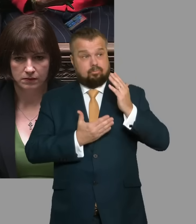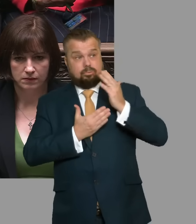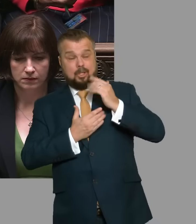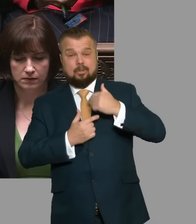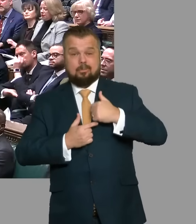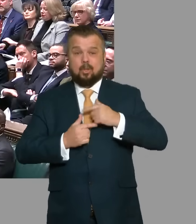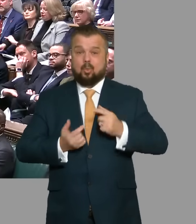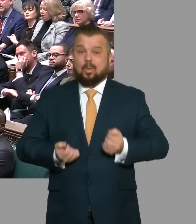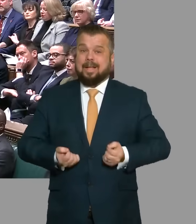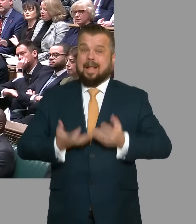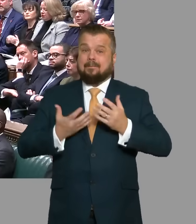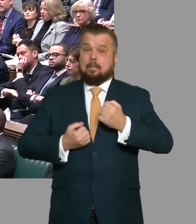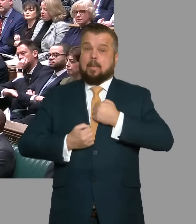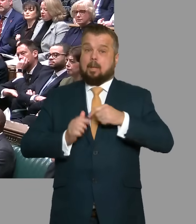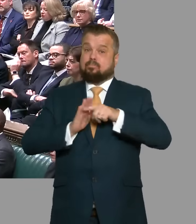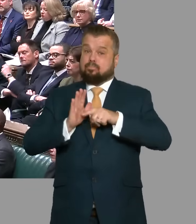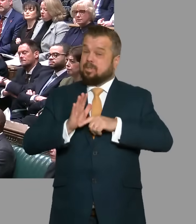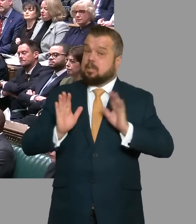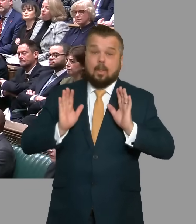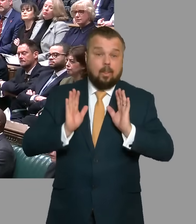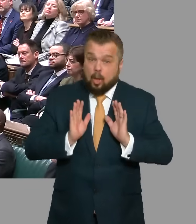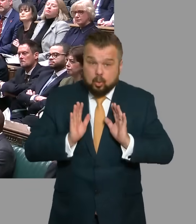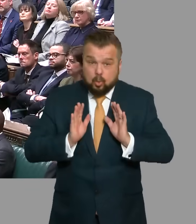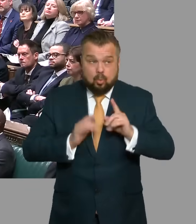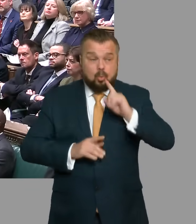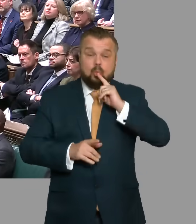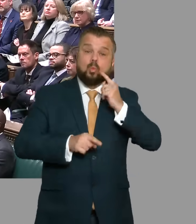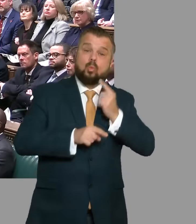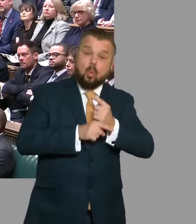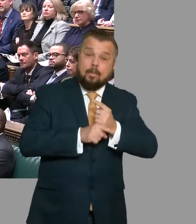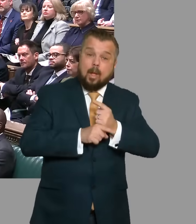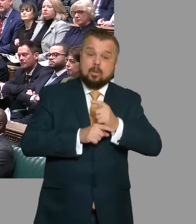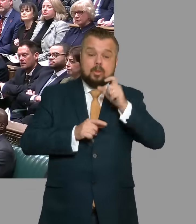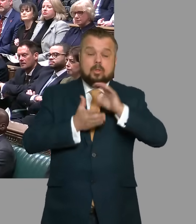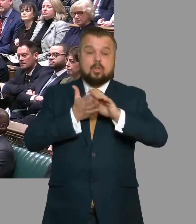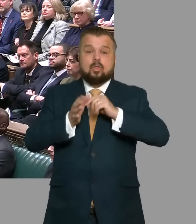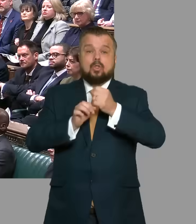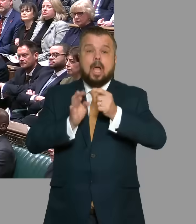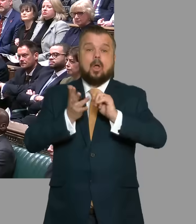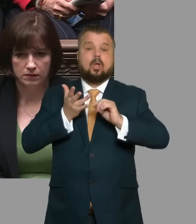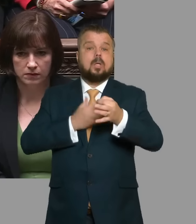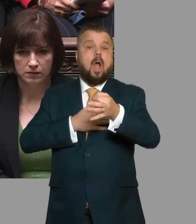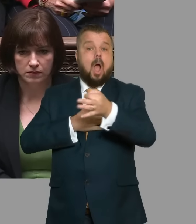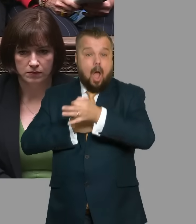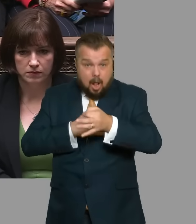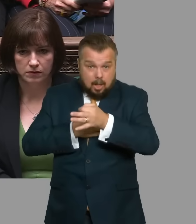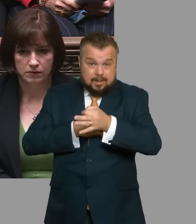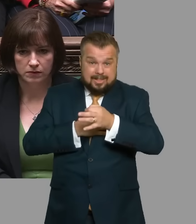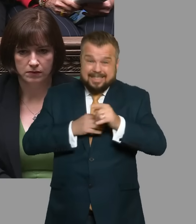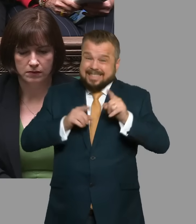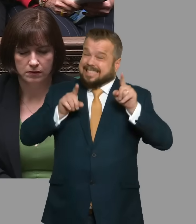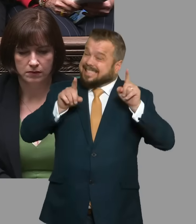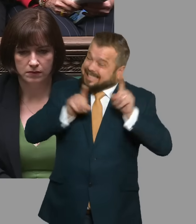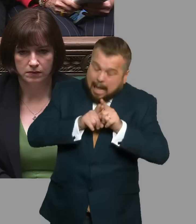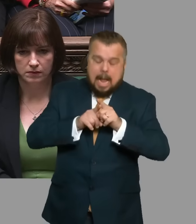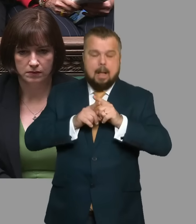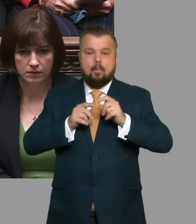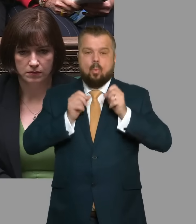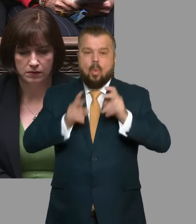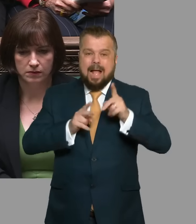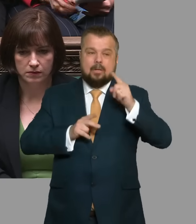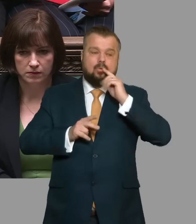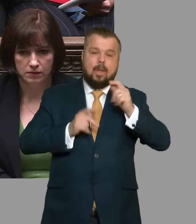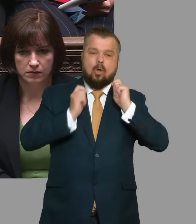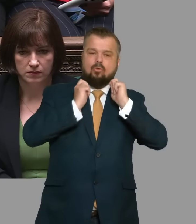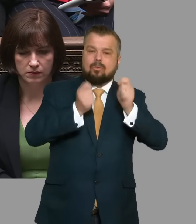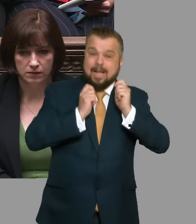his purpose. And the future of Greenland is a binary issue that is splitting the world at the moment with material consequences. I've